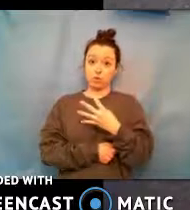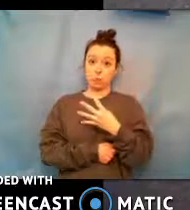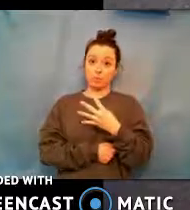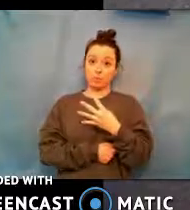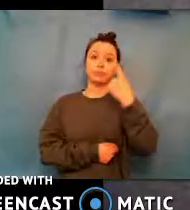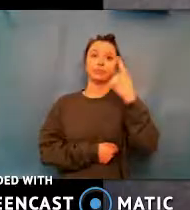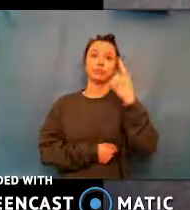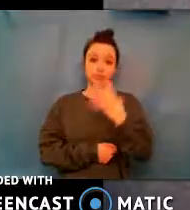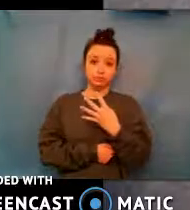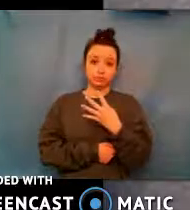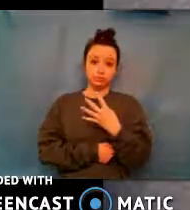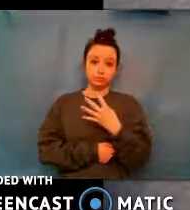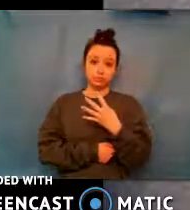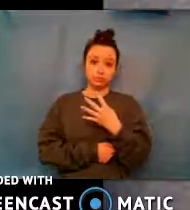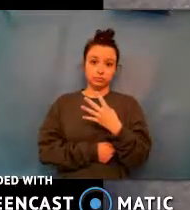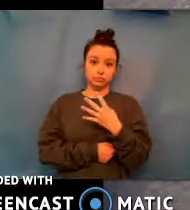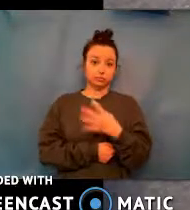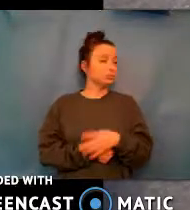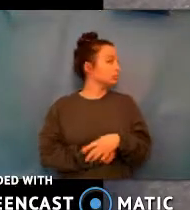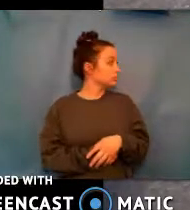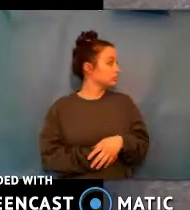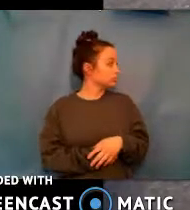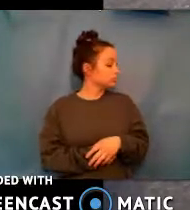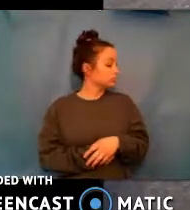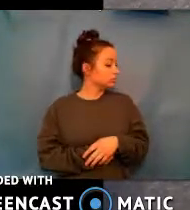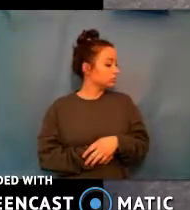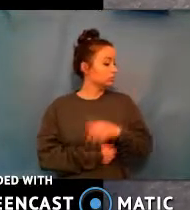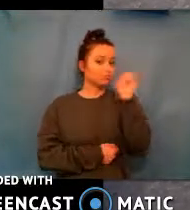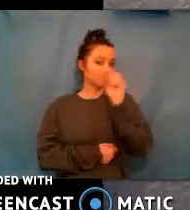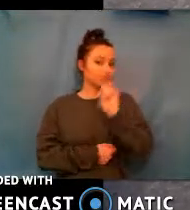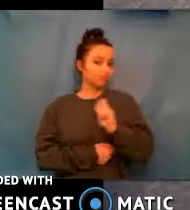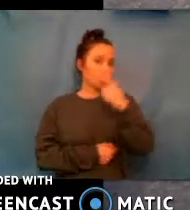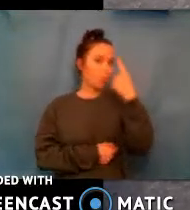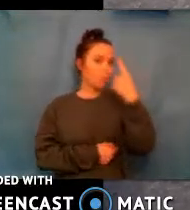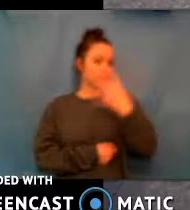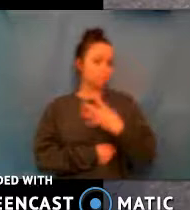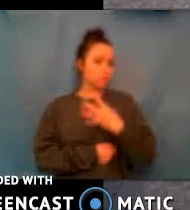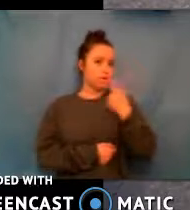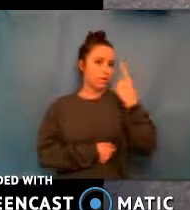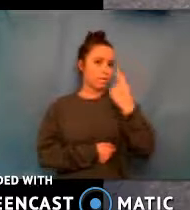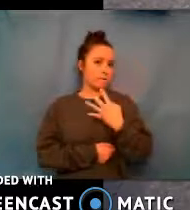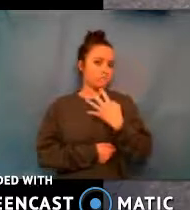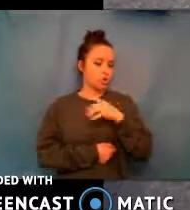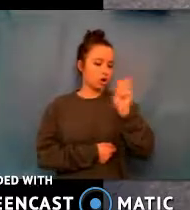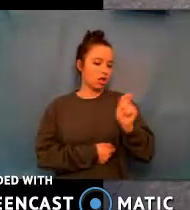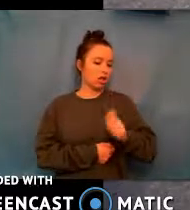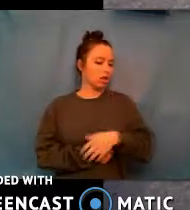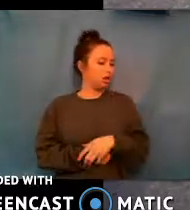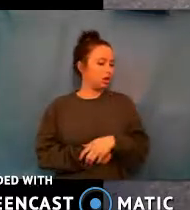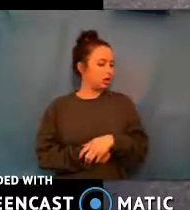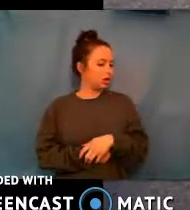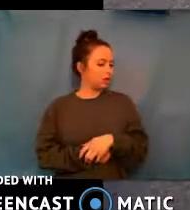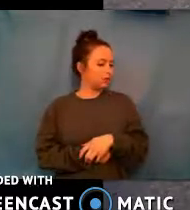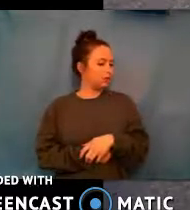one line where it was halves to 2 lines, now it's fourths. And I need to color 1/4 of my